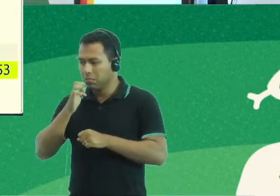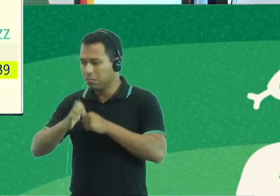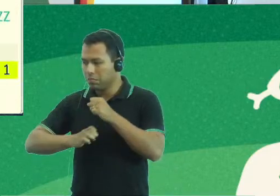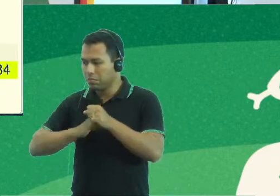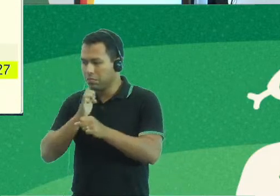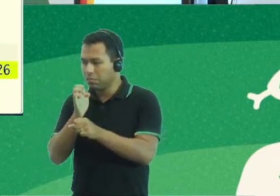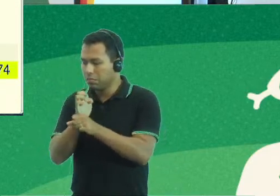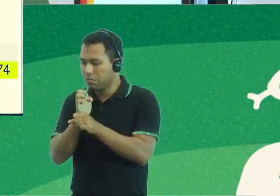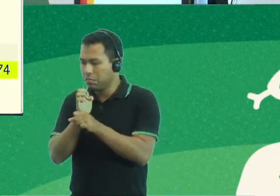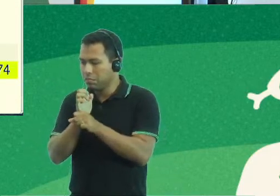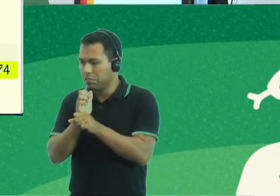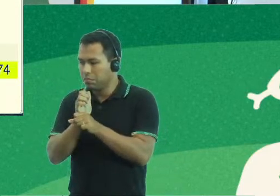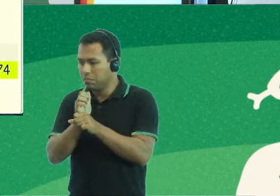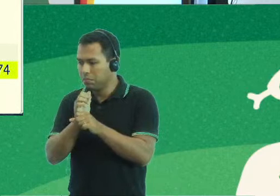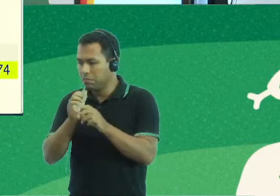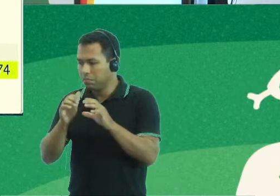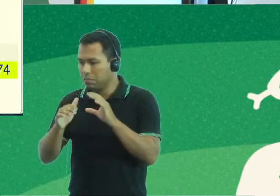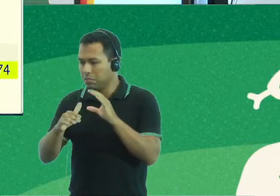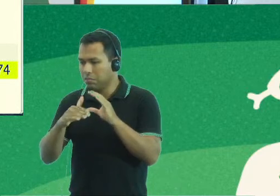Where did I do that?